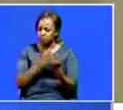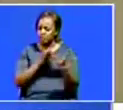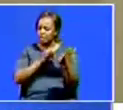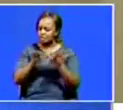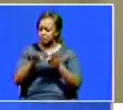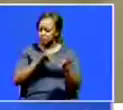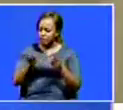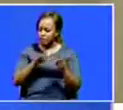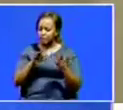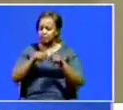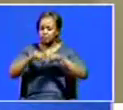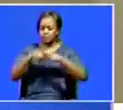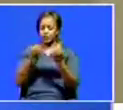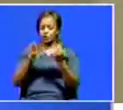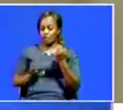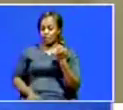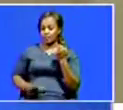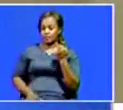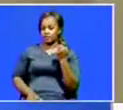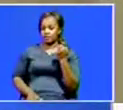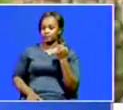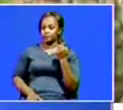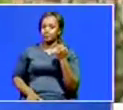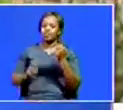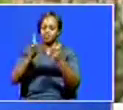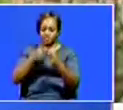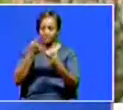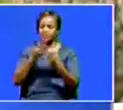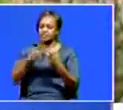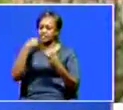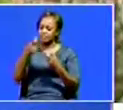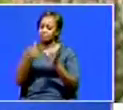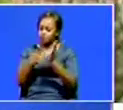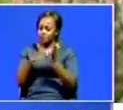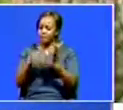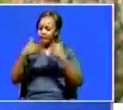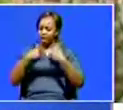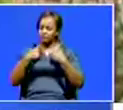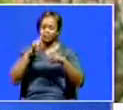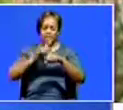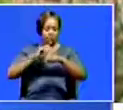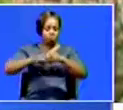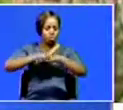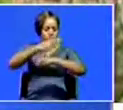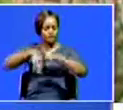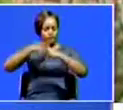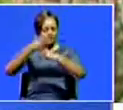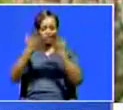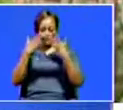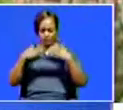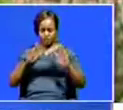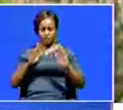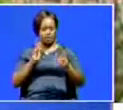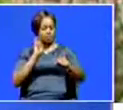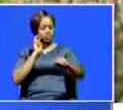kuvunjika kwa mguu huo. So they told me there's a problem, and actually after they removed the whole plaster, the bone